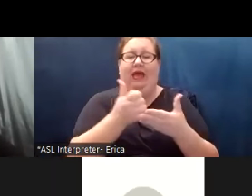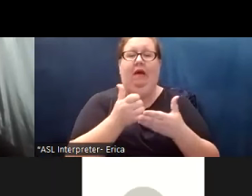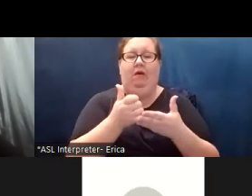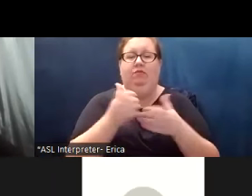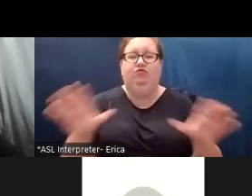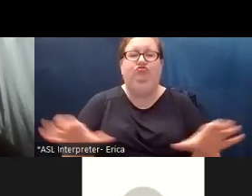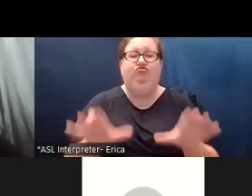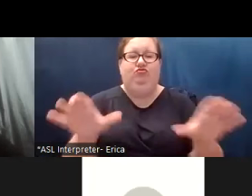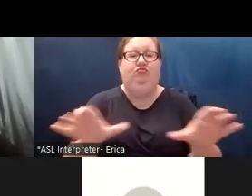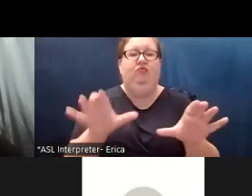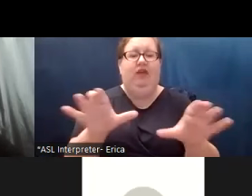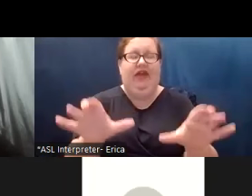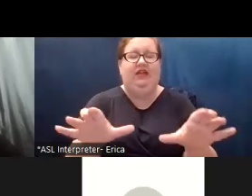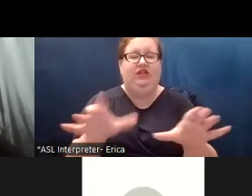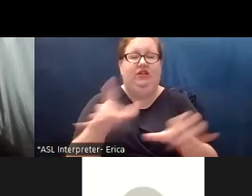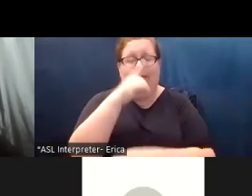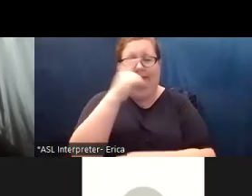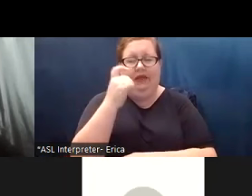action because of